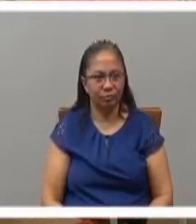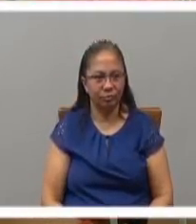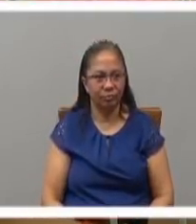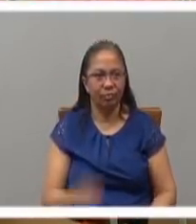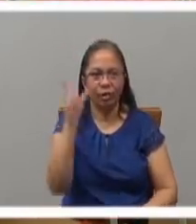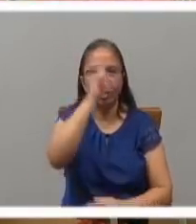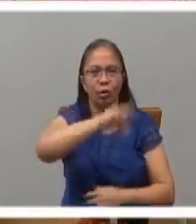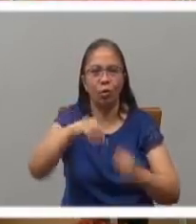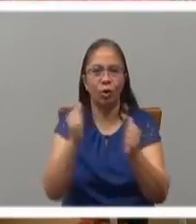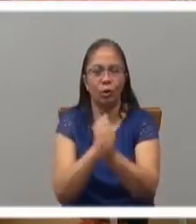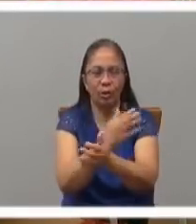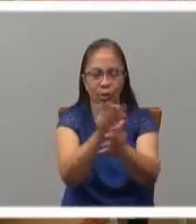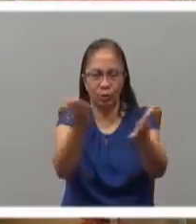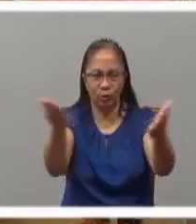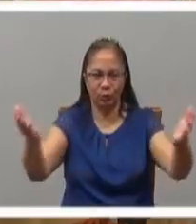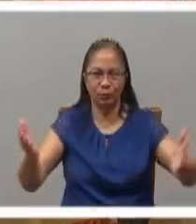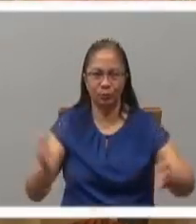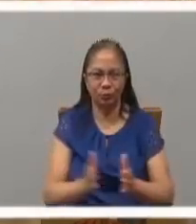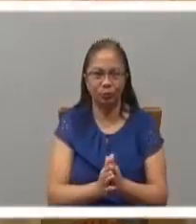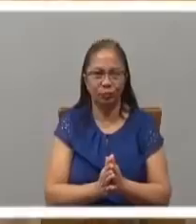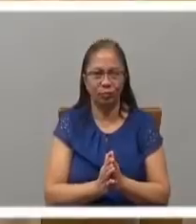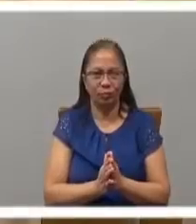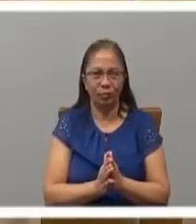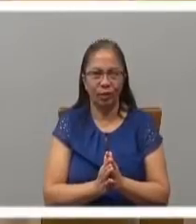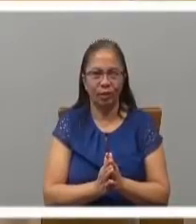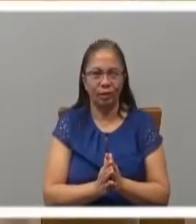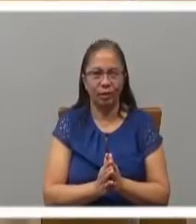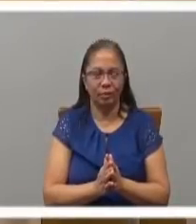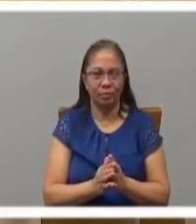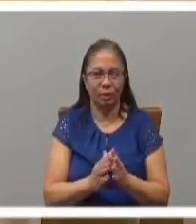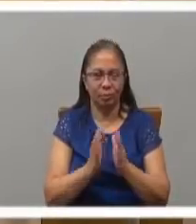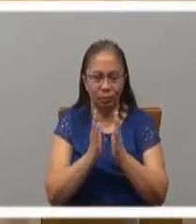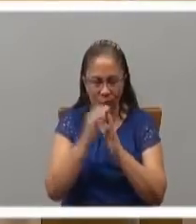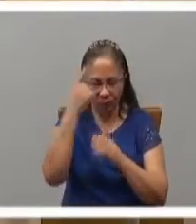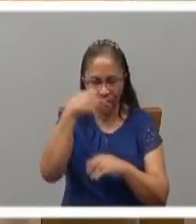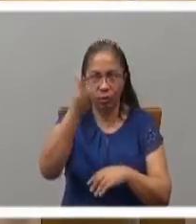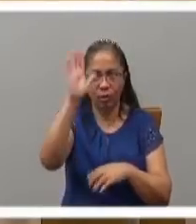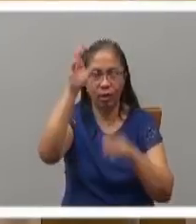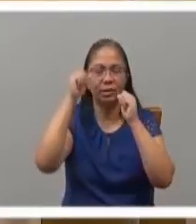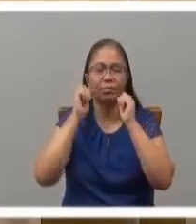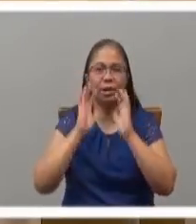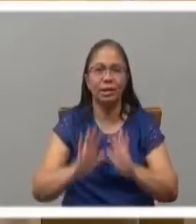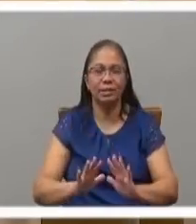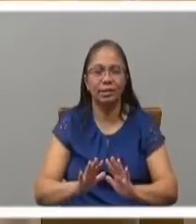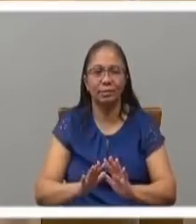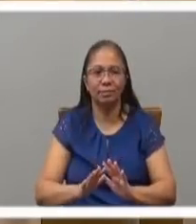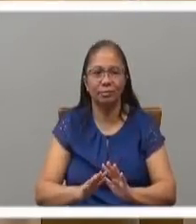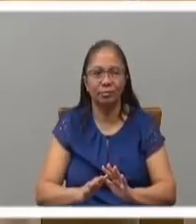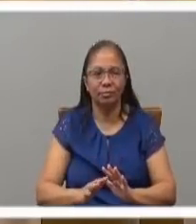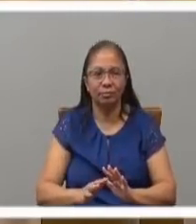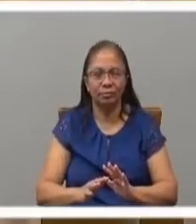The Lord be with you. And with your spirit. And bow your heads and pray for God's blessing.